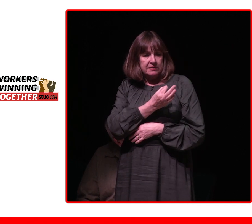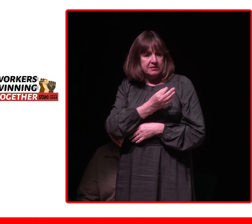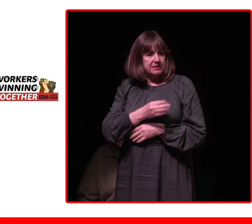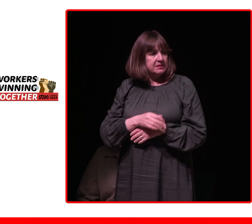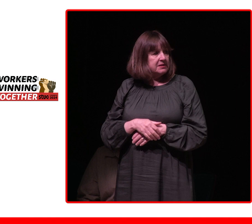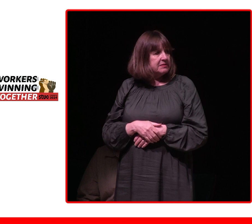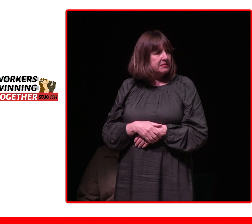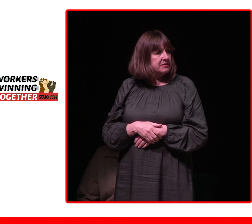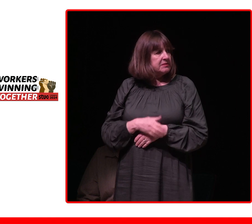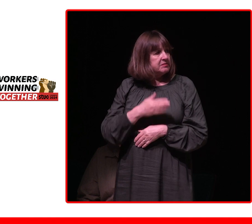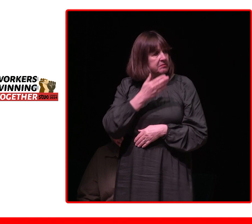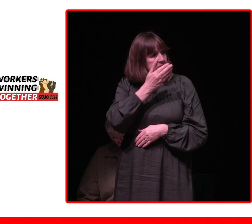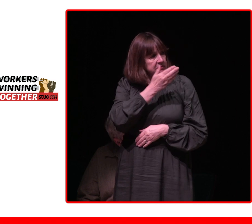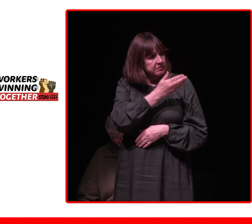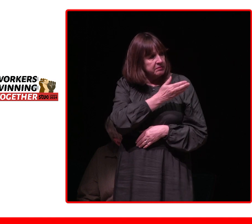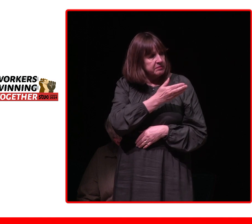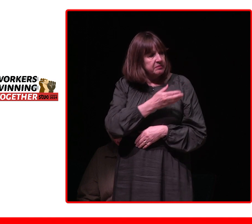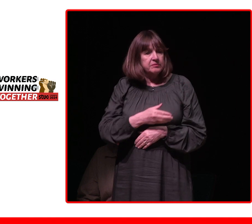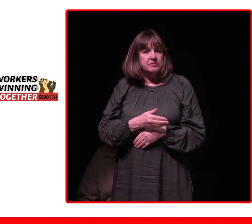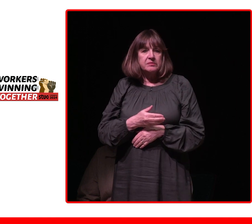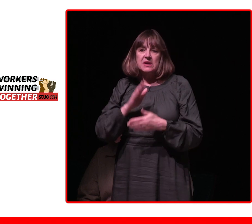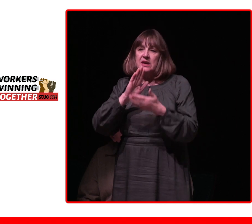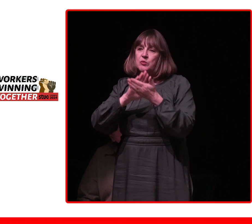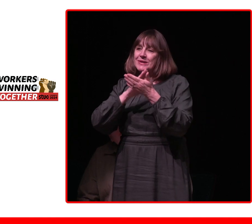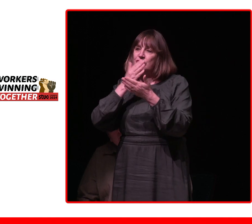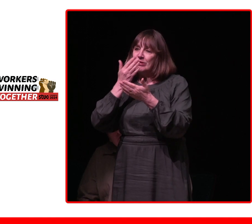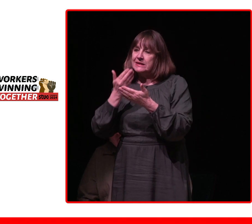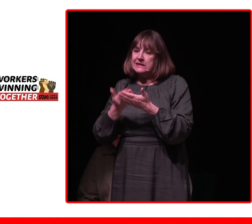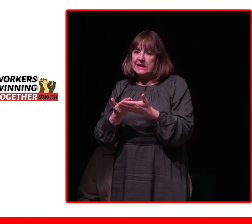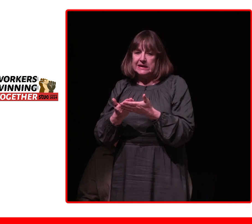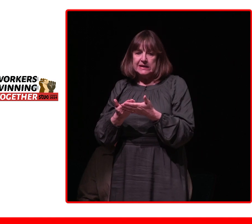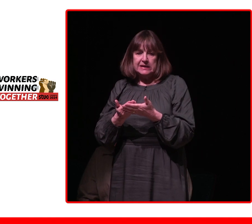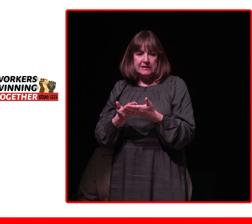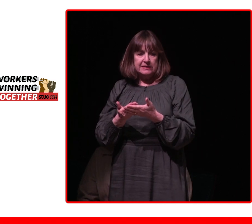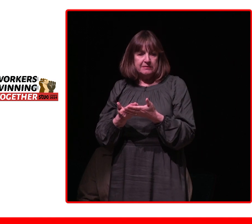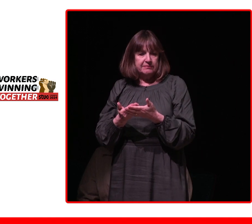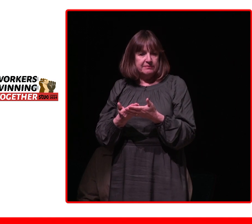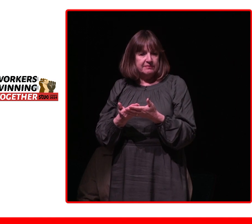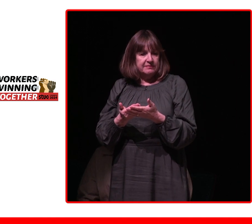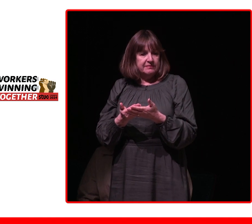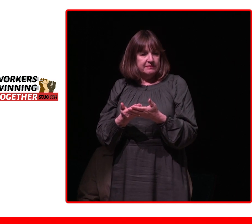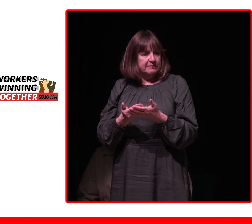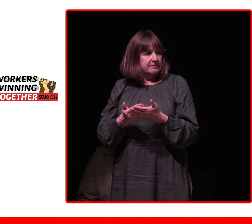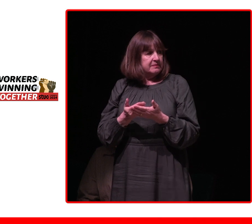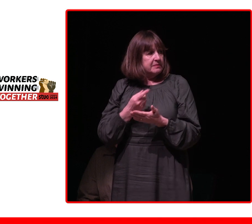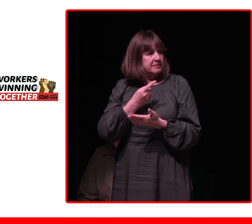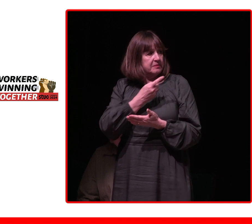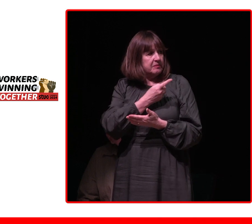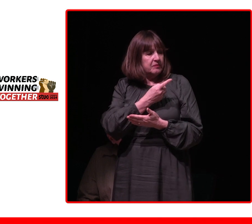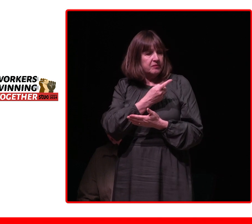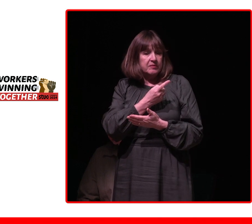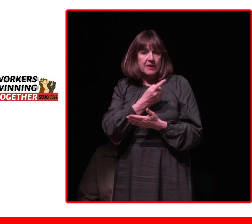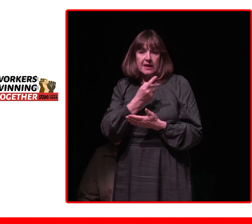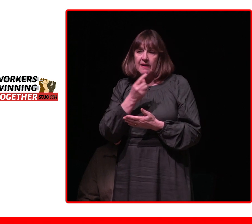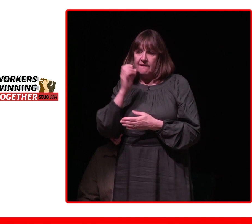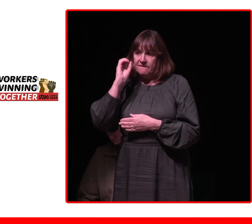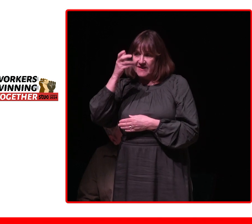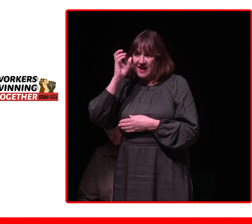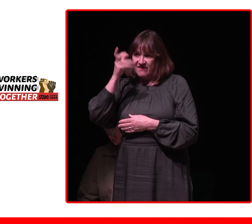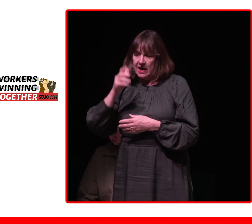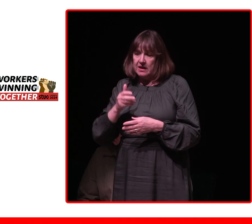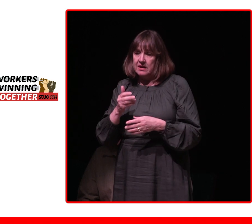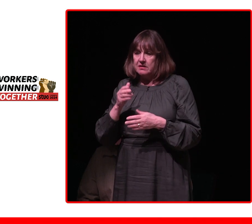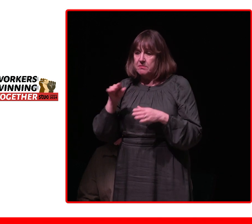Walid Thabit? He will be translating for Shahir. He is a firefighter, a member